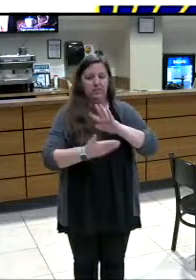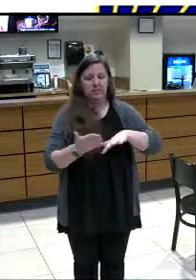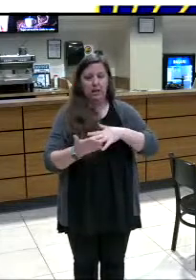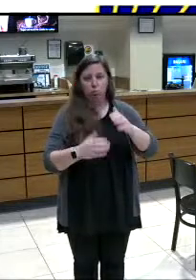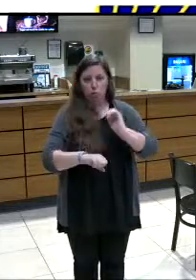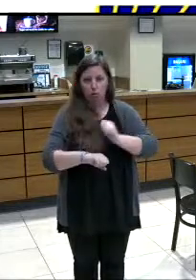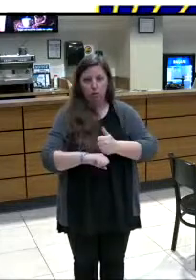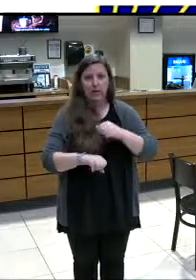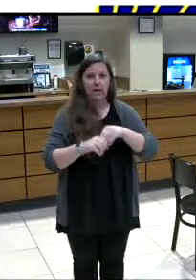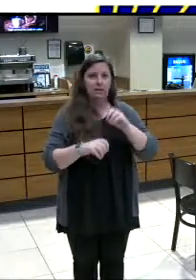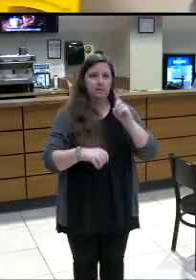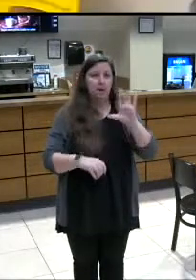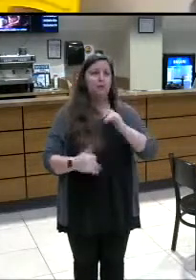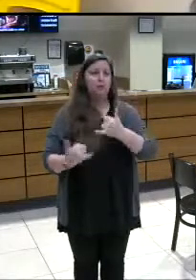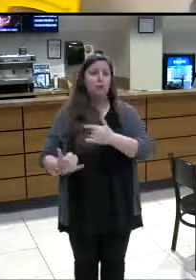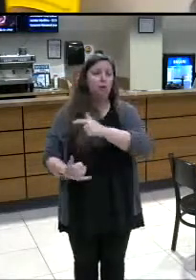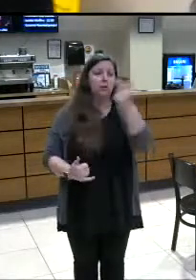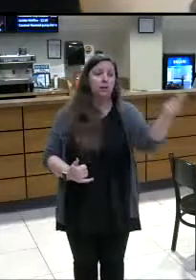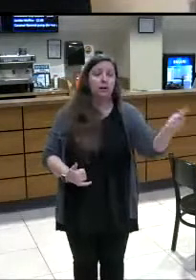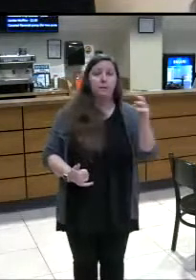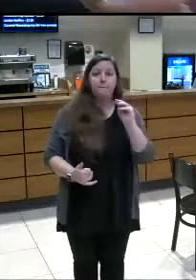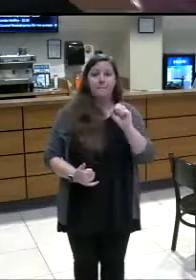Gillis.